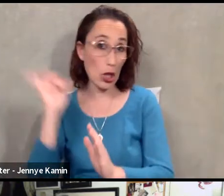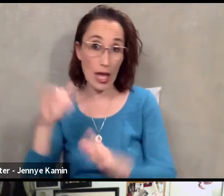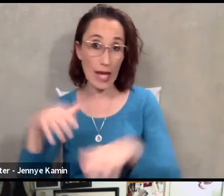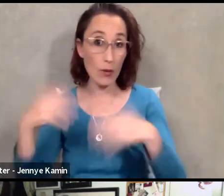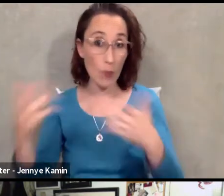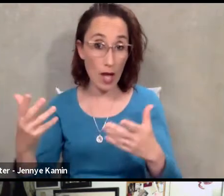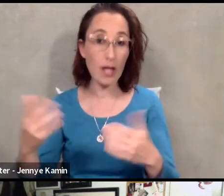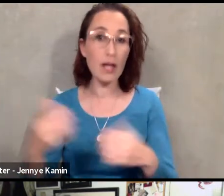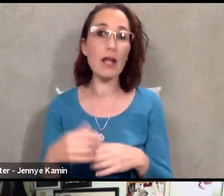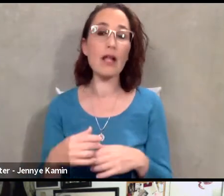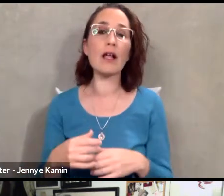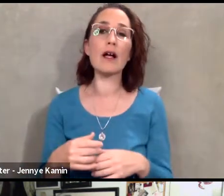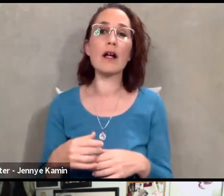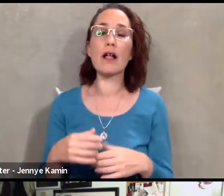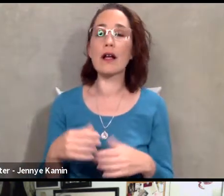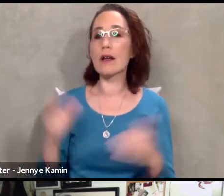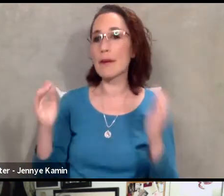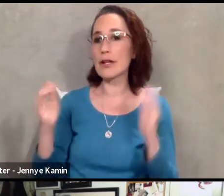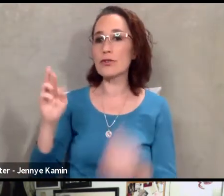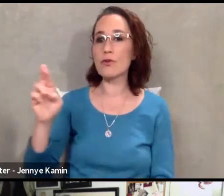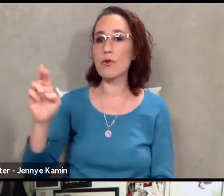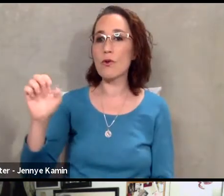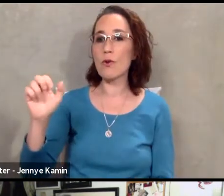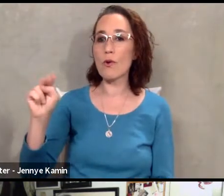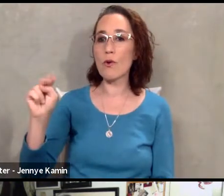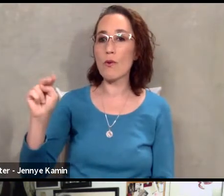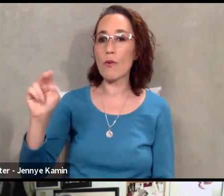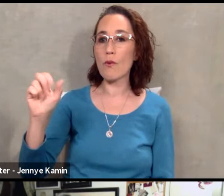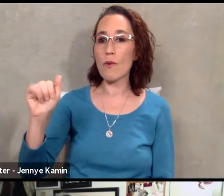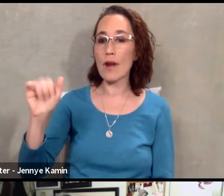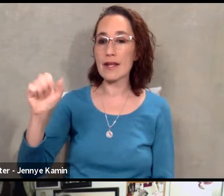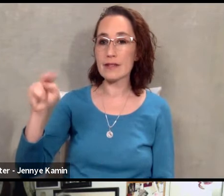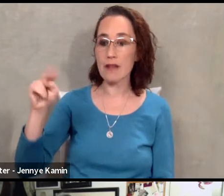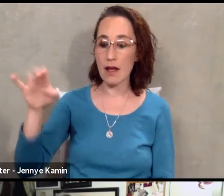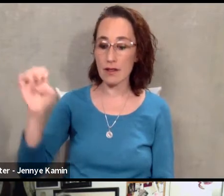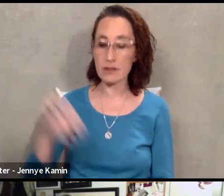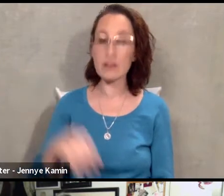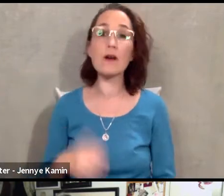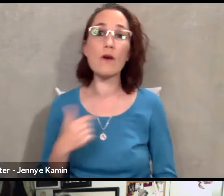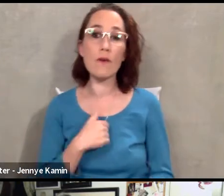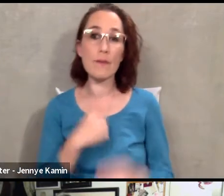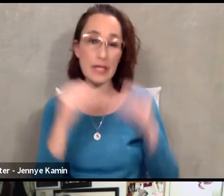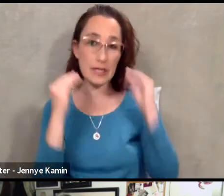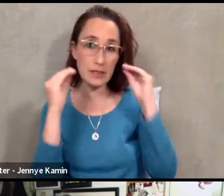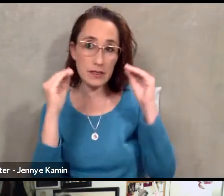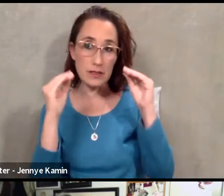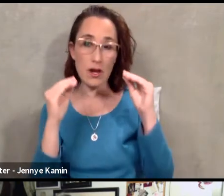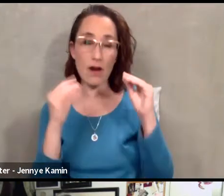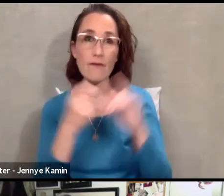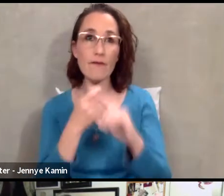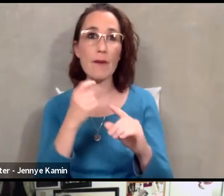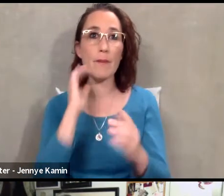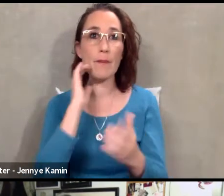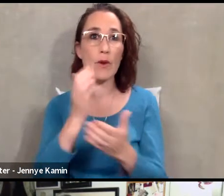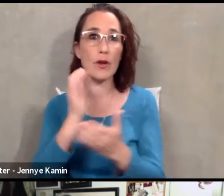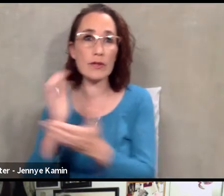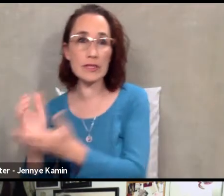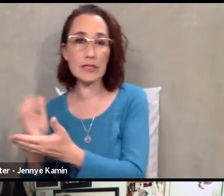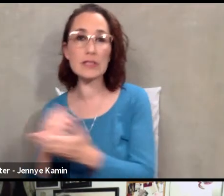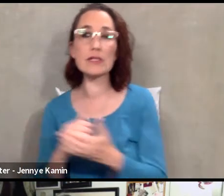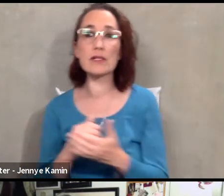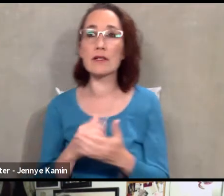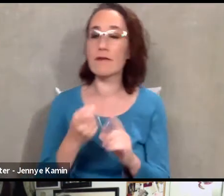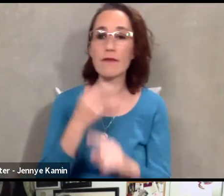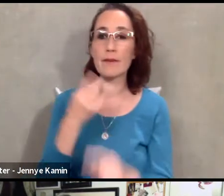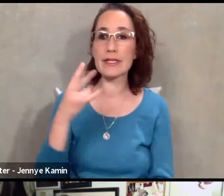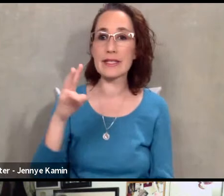the Renaissance. What are we being taught by a portrait from, you know, early